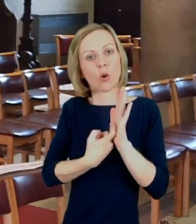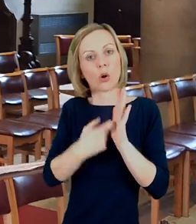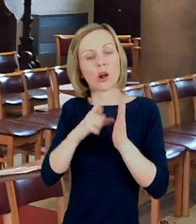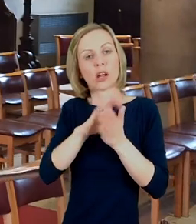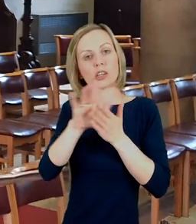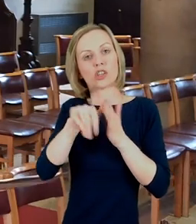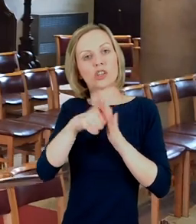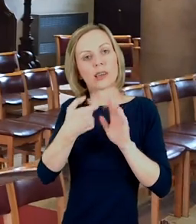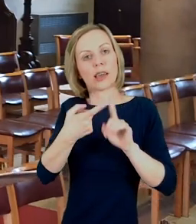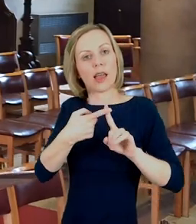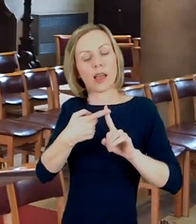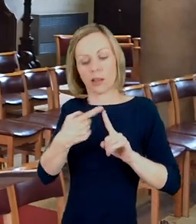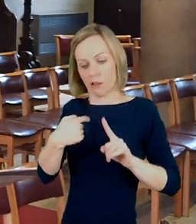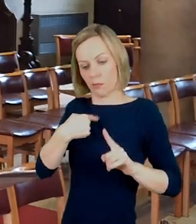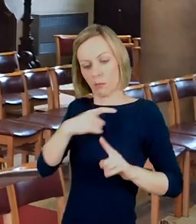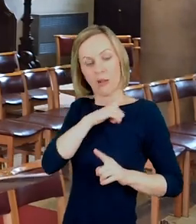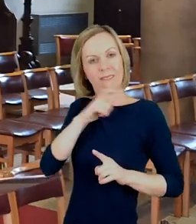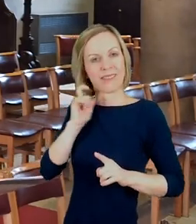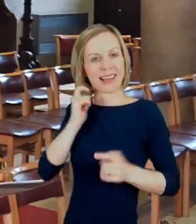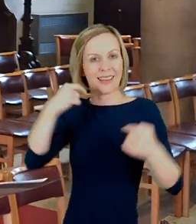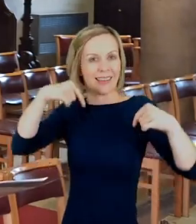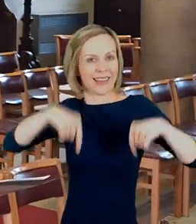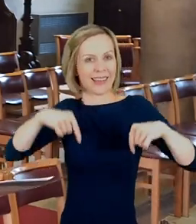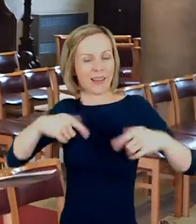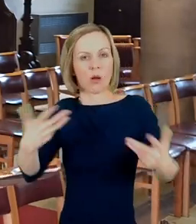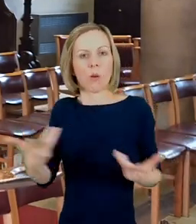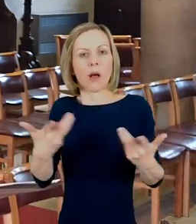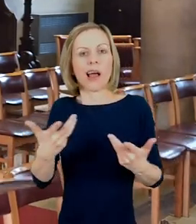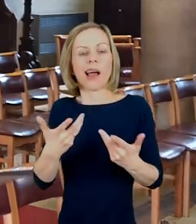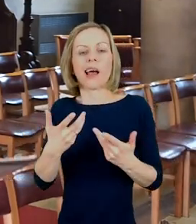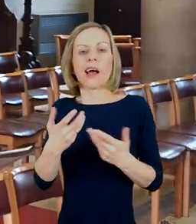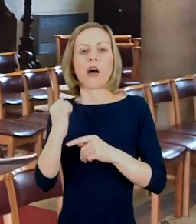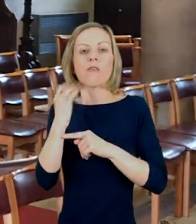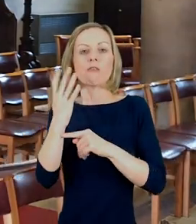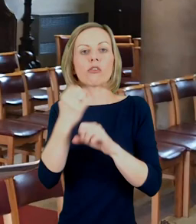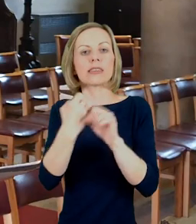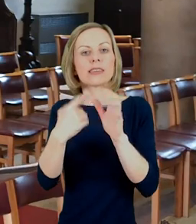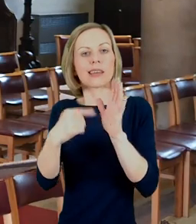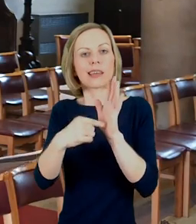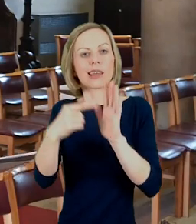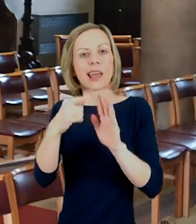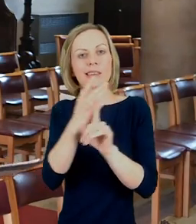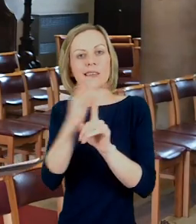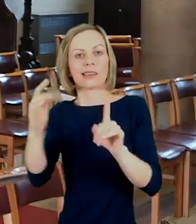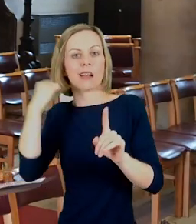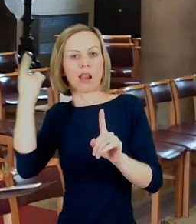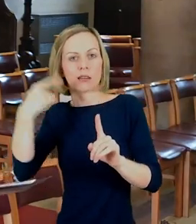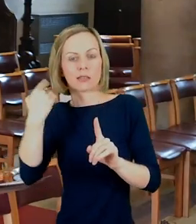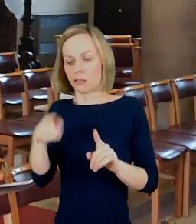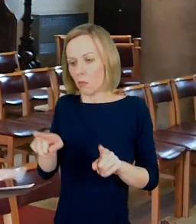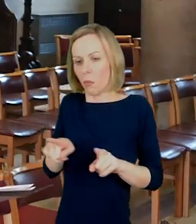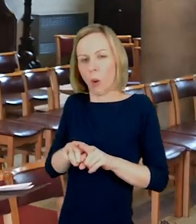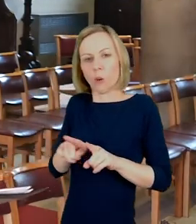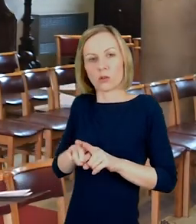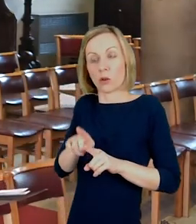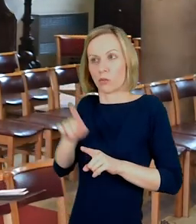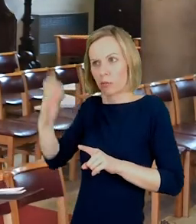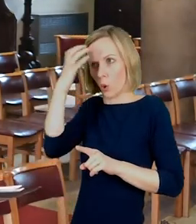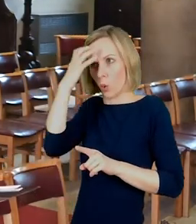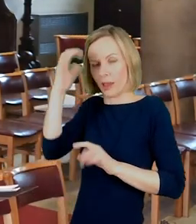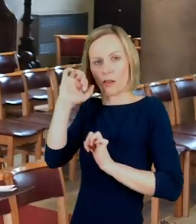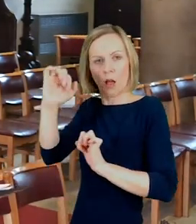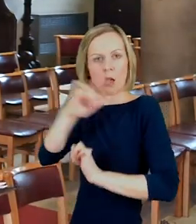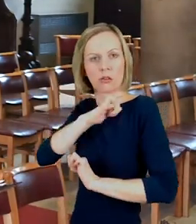Church, this church where we are, which is in Forest Gate in East London. I'm also one of the chaplains to the